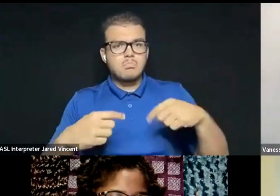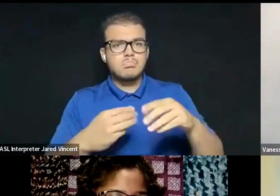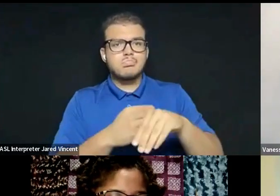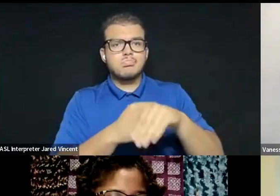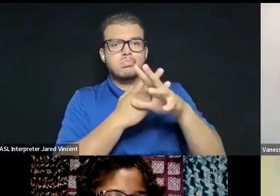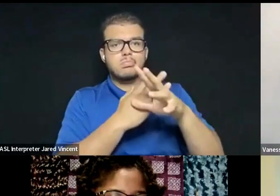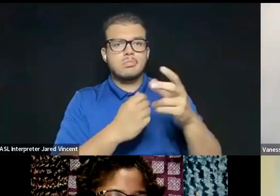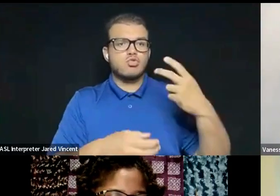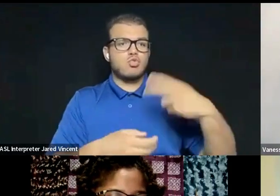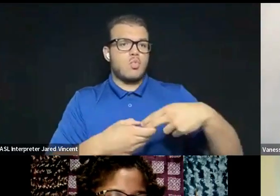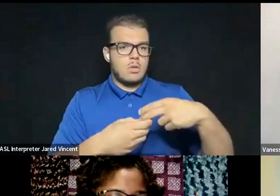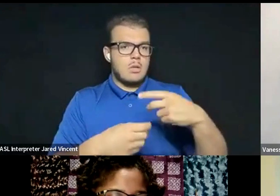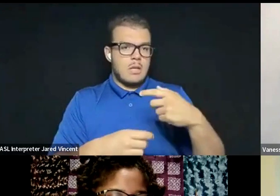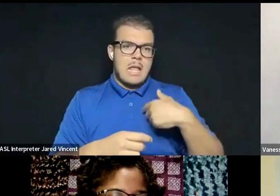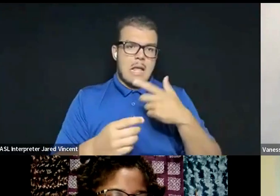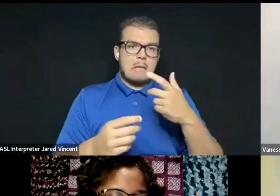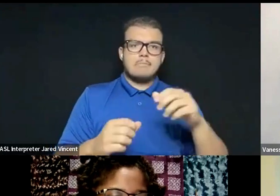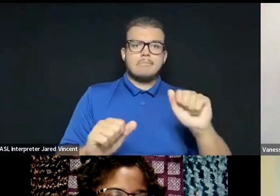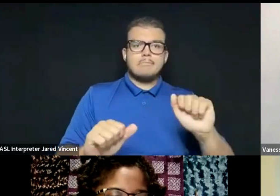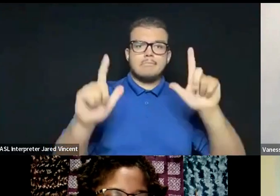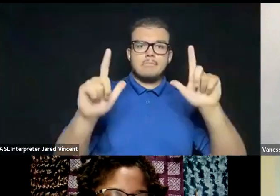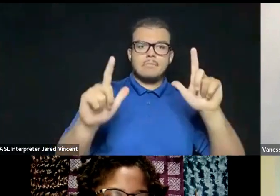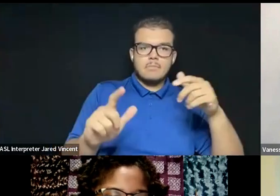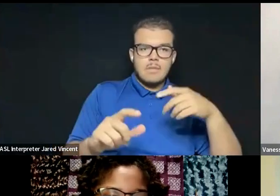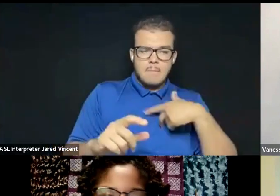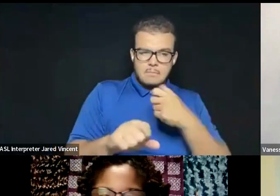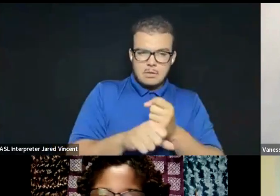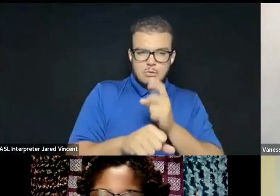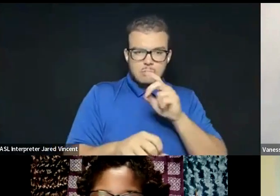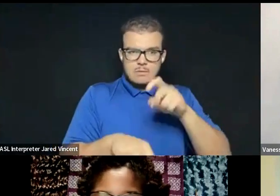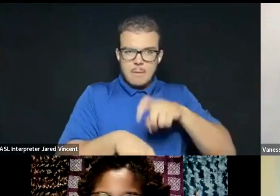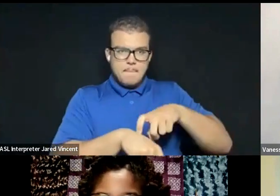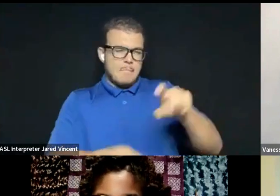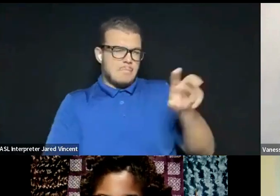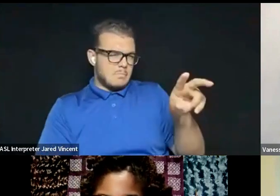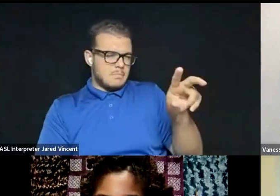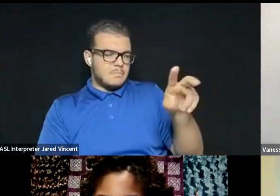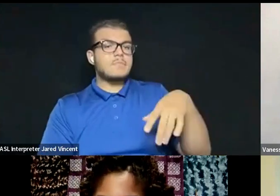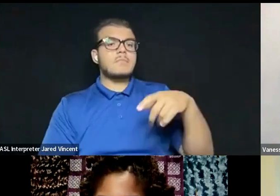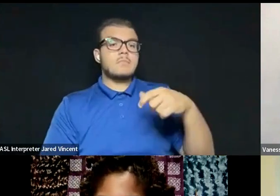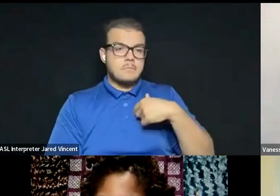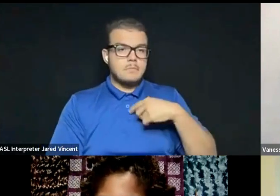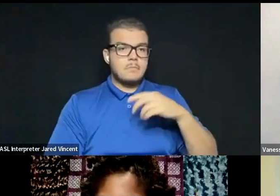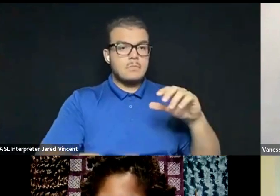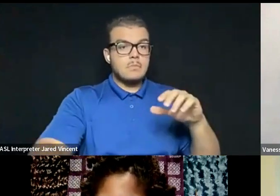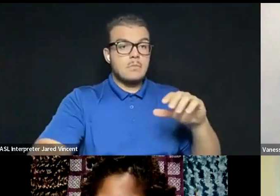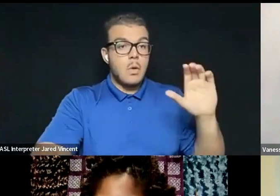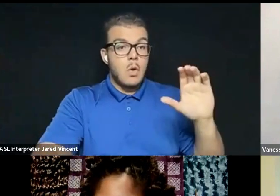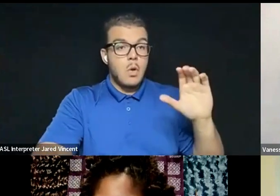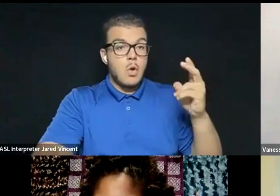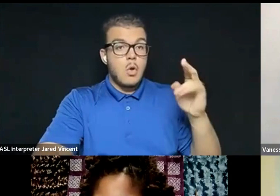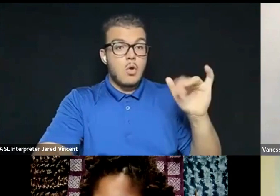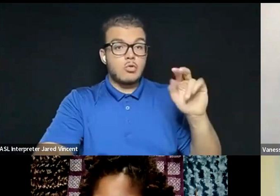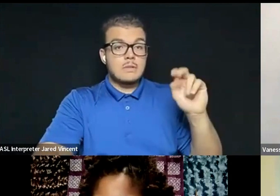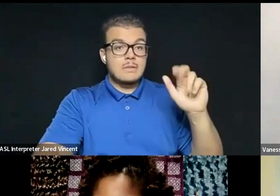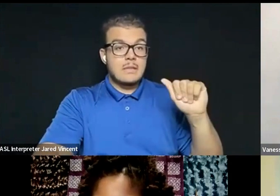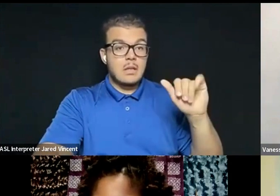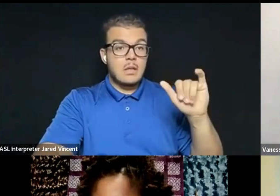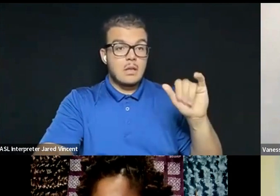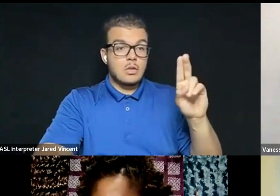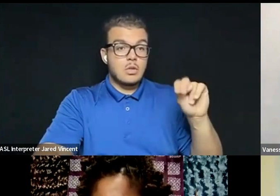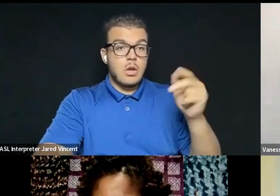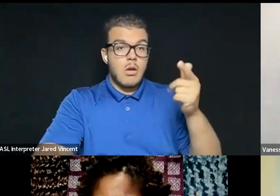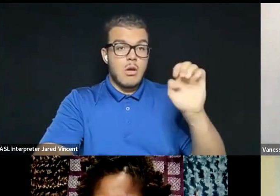my thing up so I can keep track of time. I'm Christina Young, and as it was introduced before,